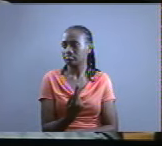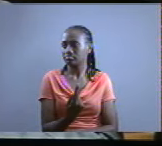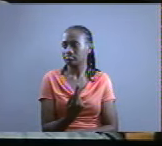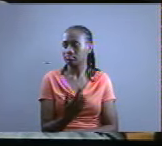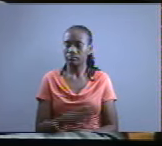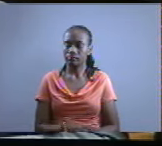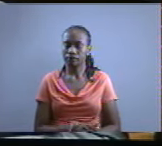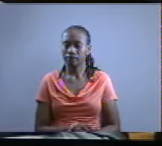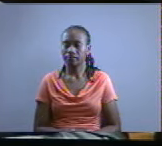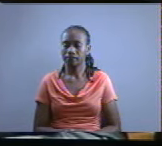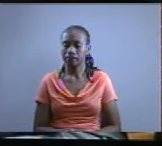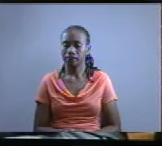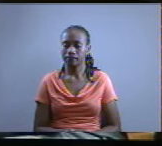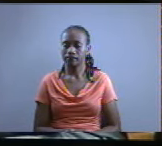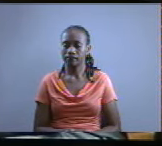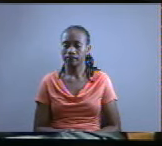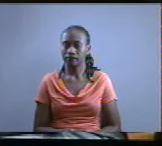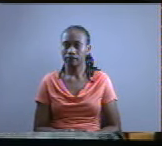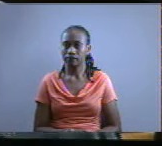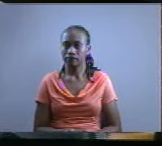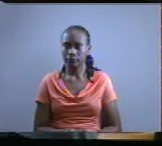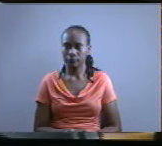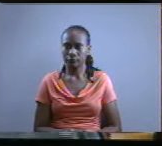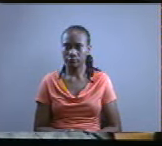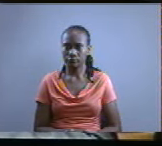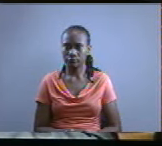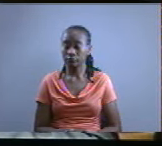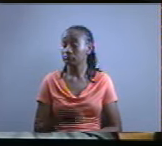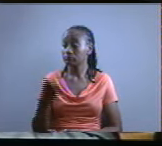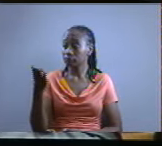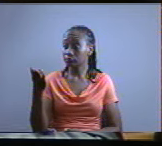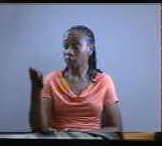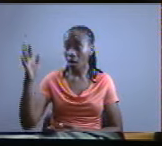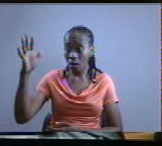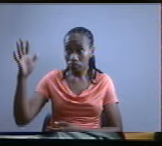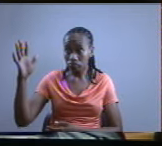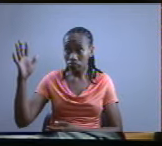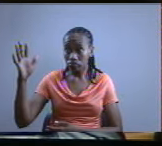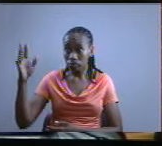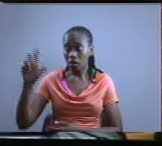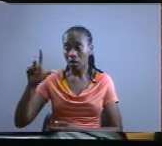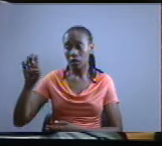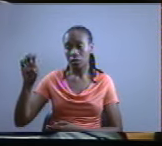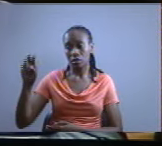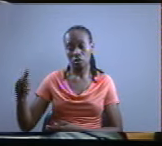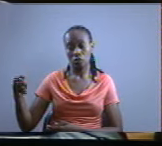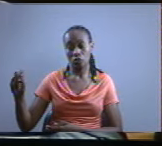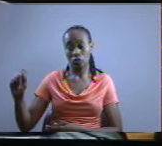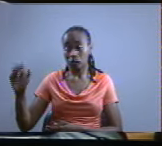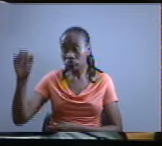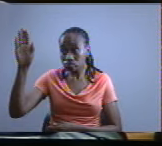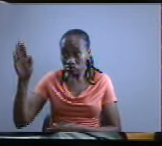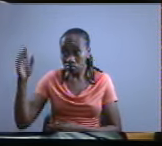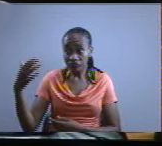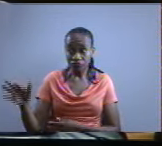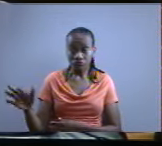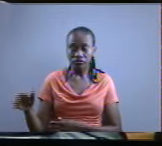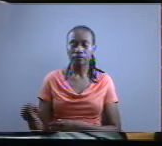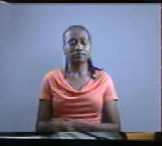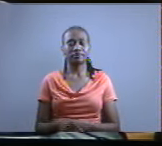Honourable, yes, you had your hand up, Honourable Lekota. Honourable